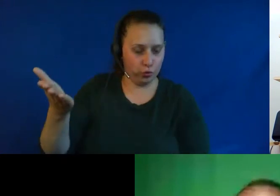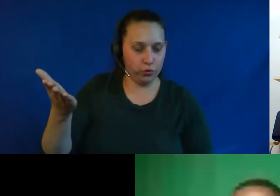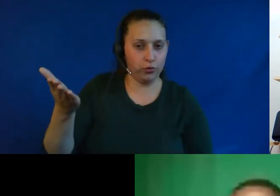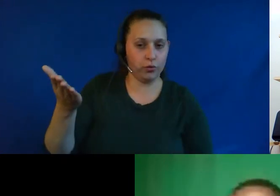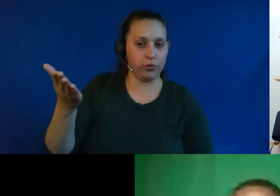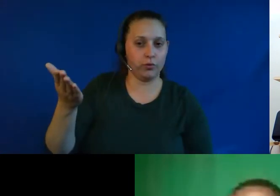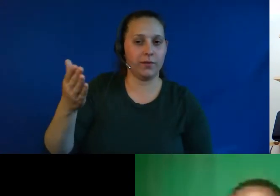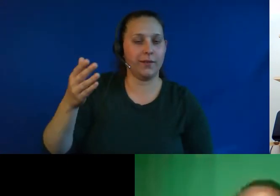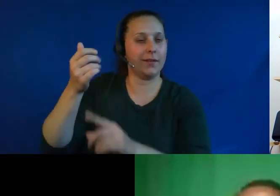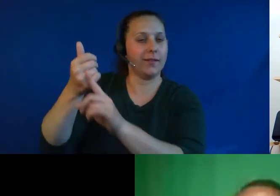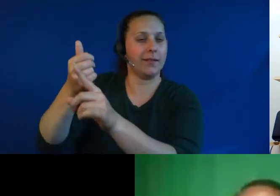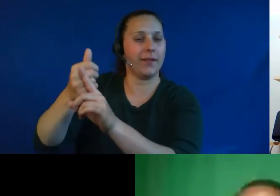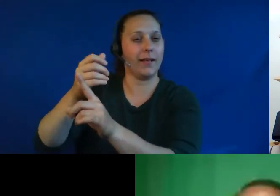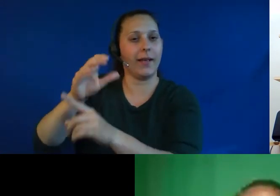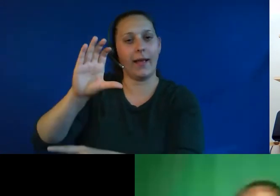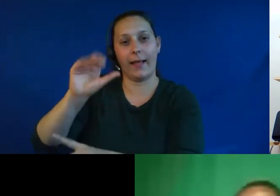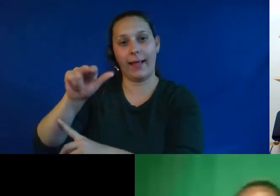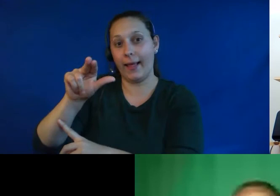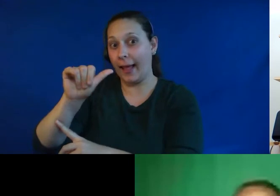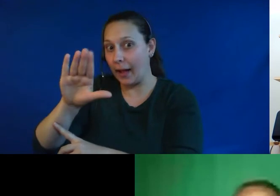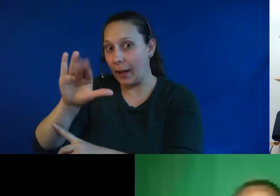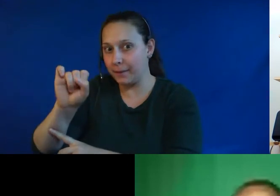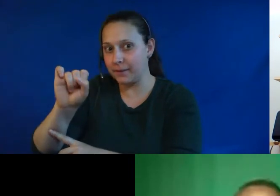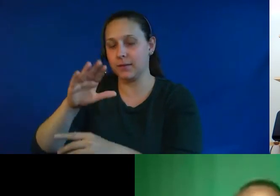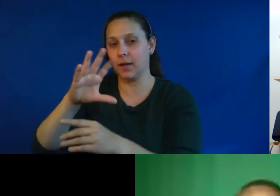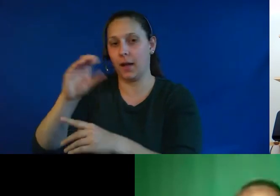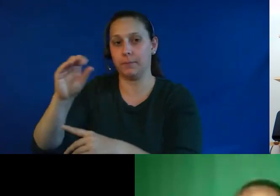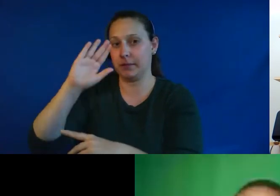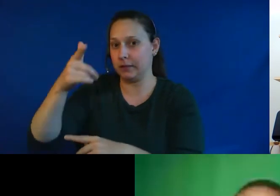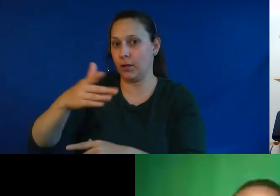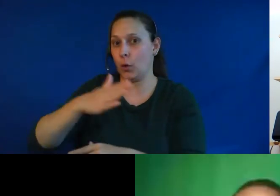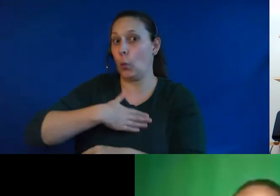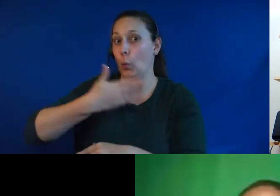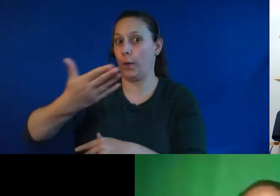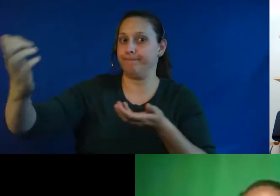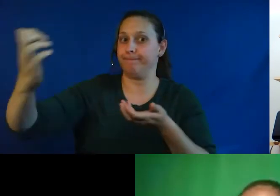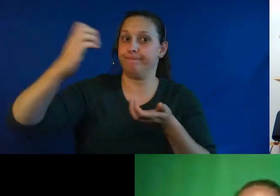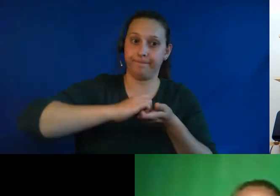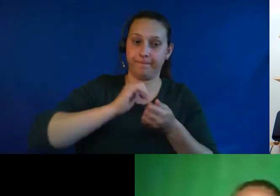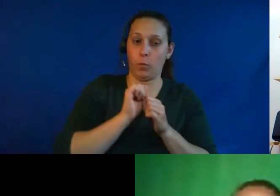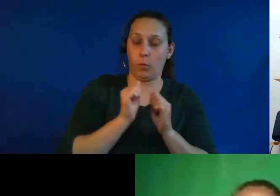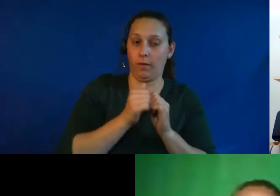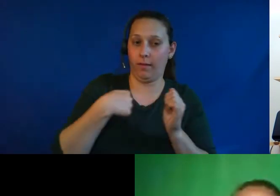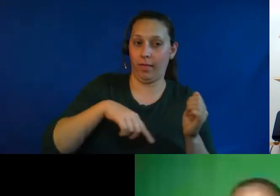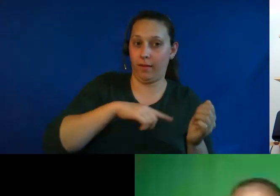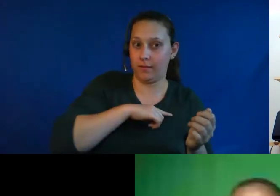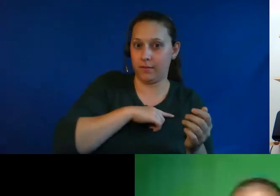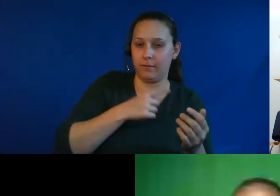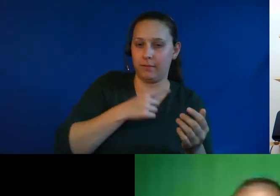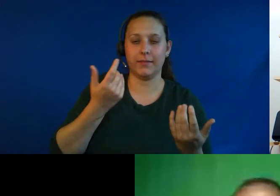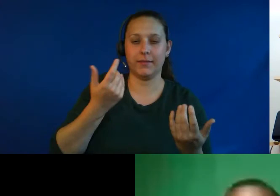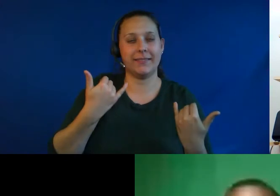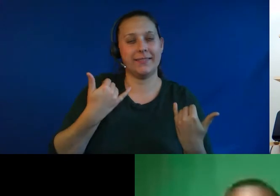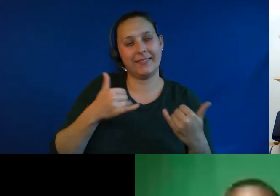cannabis company. It's a pharmaceutical company. They are willing to work with us. However, we are still on an